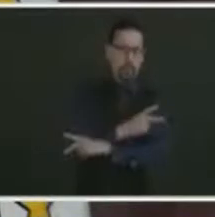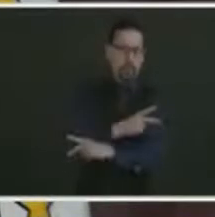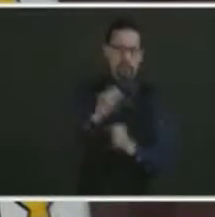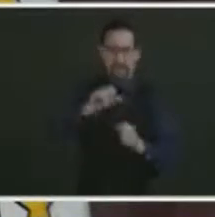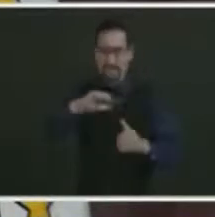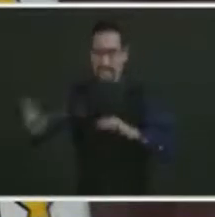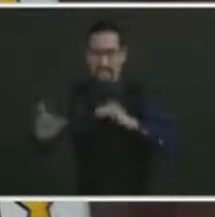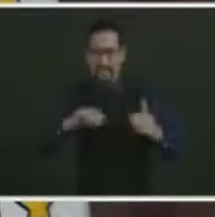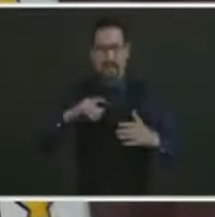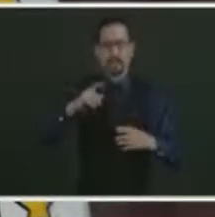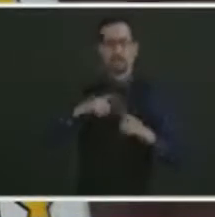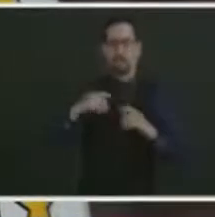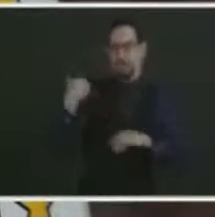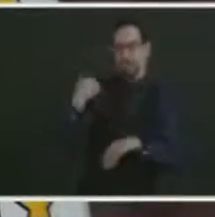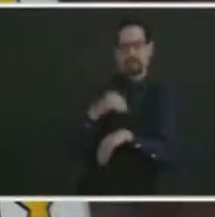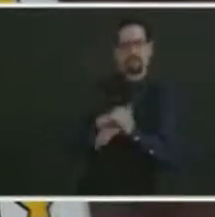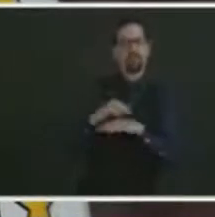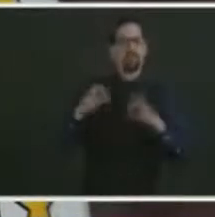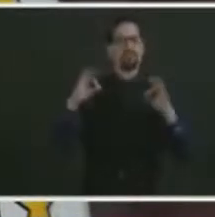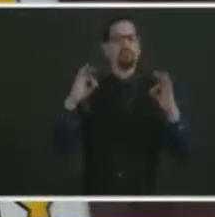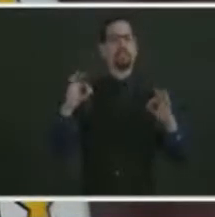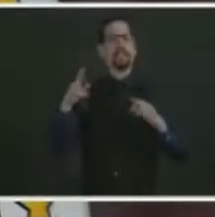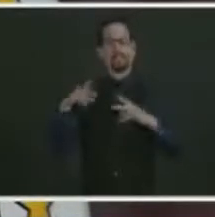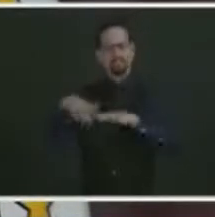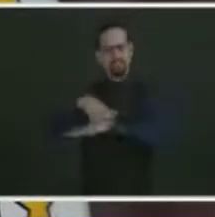people of Rhode Island, enjoyed a peaceful night.